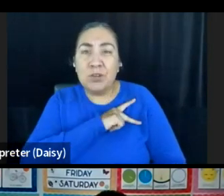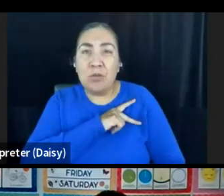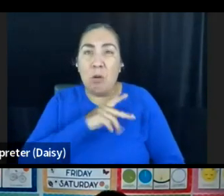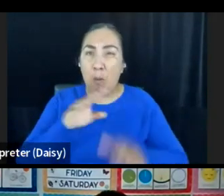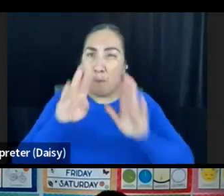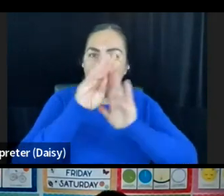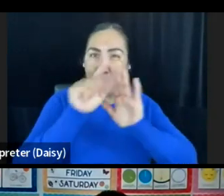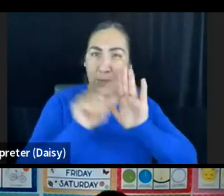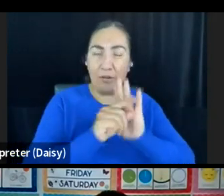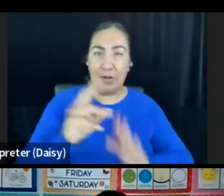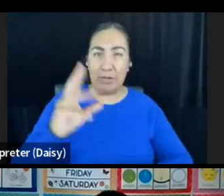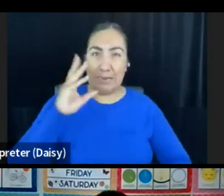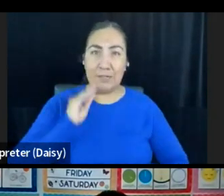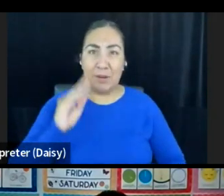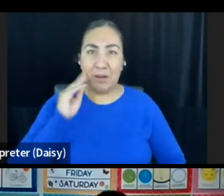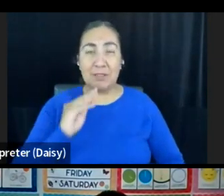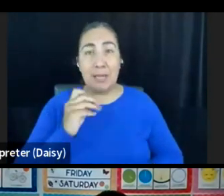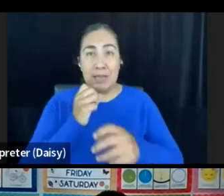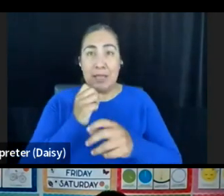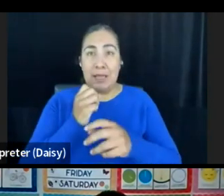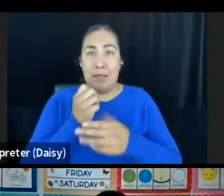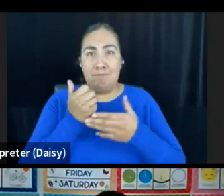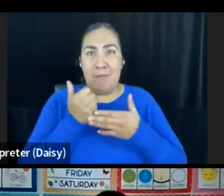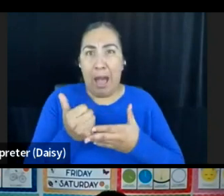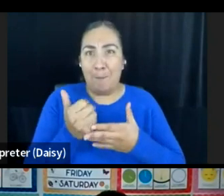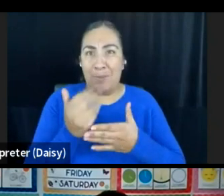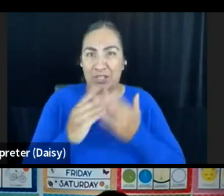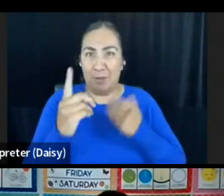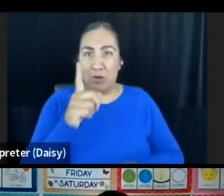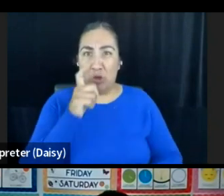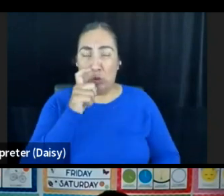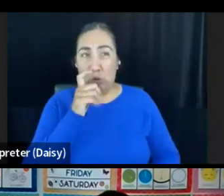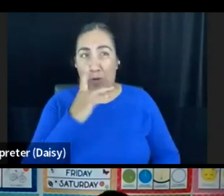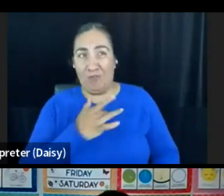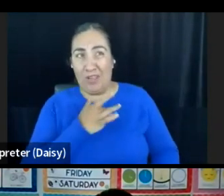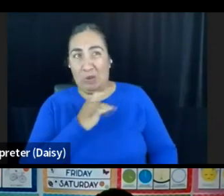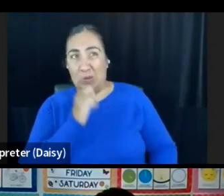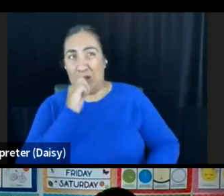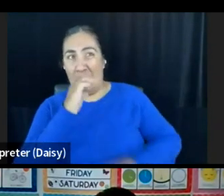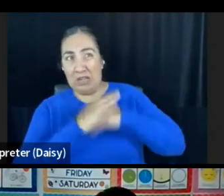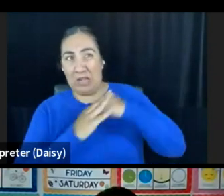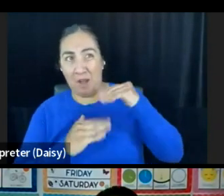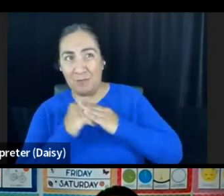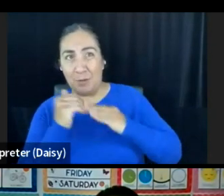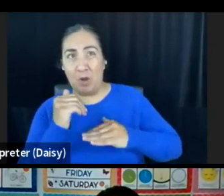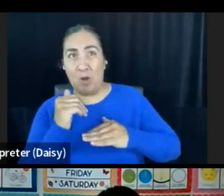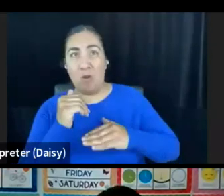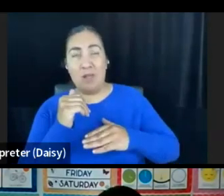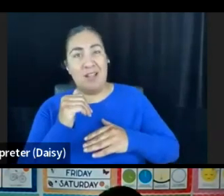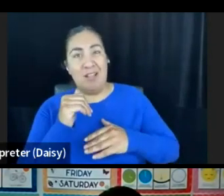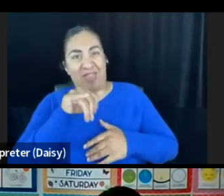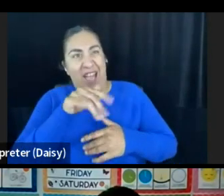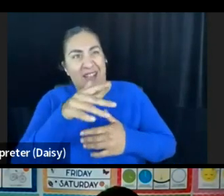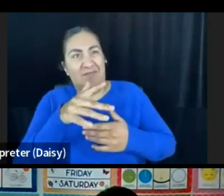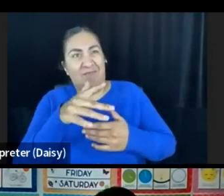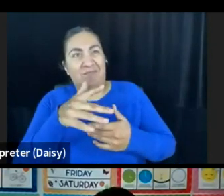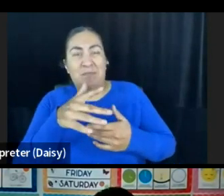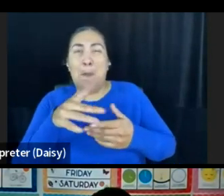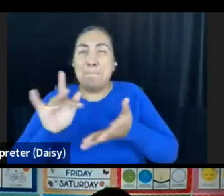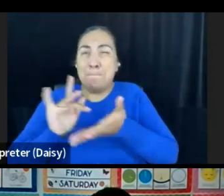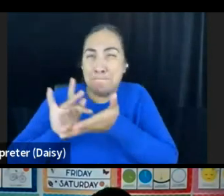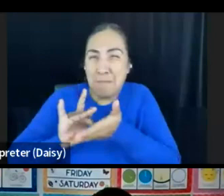somebody who does not feel traditionally comfortable in spaces, in medical spaces.